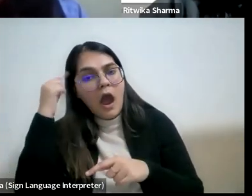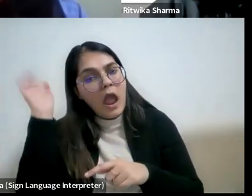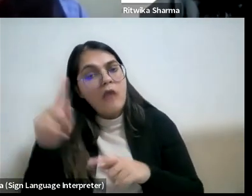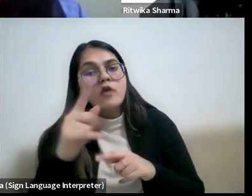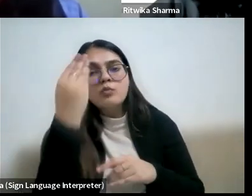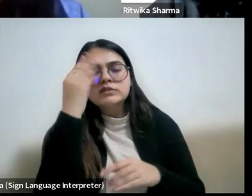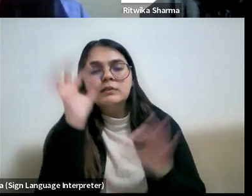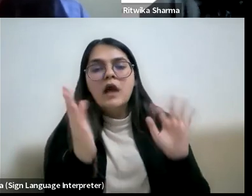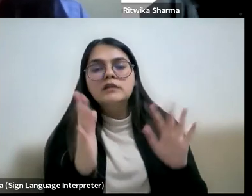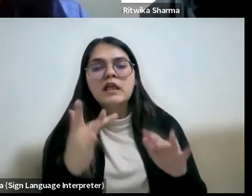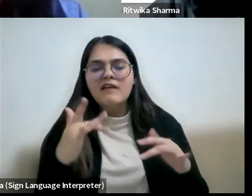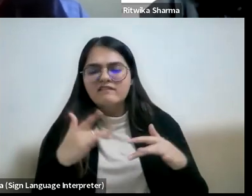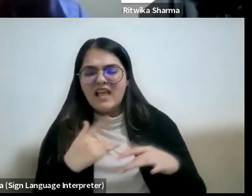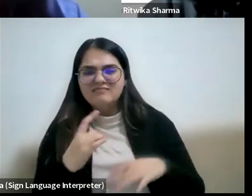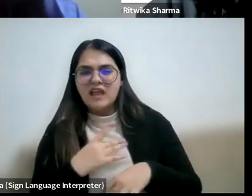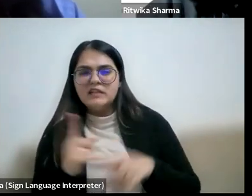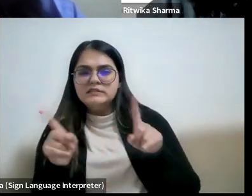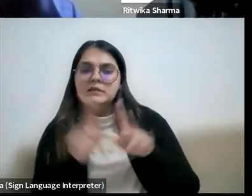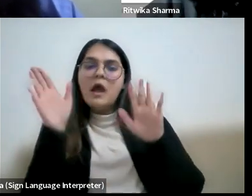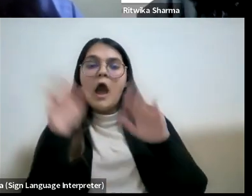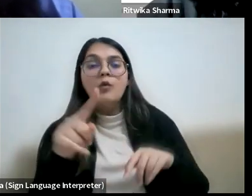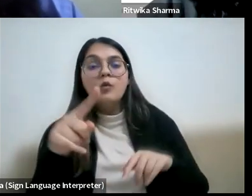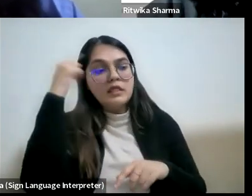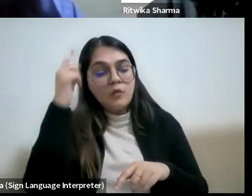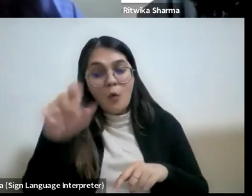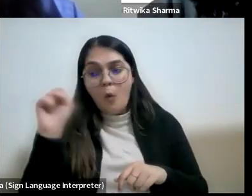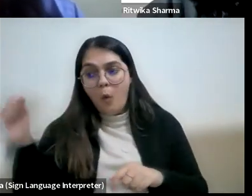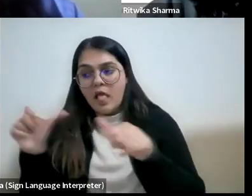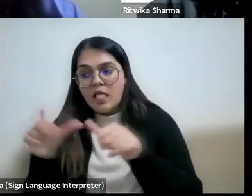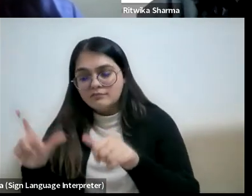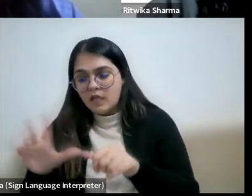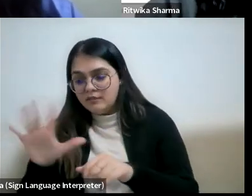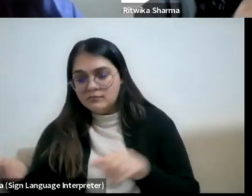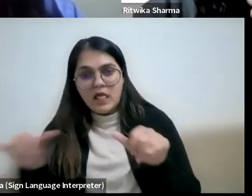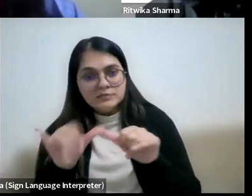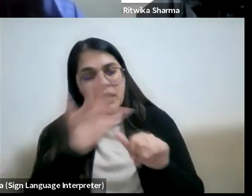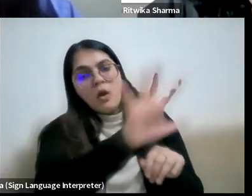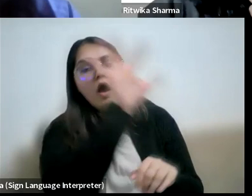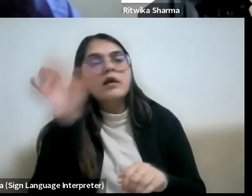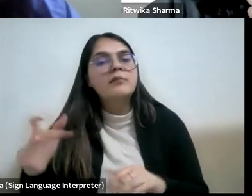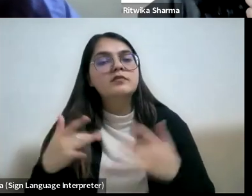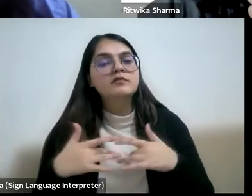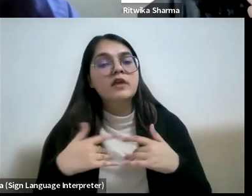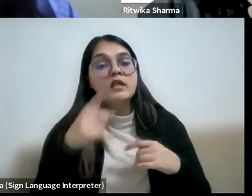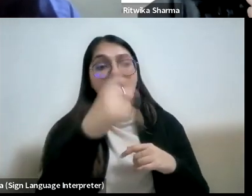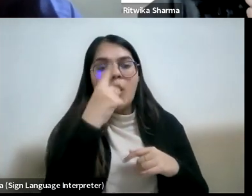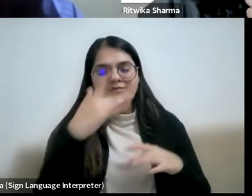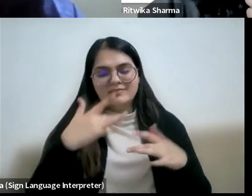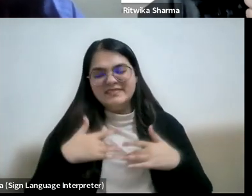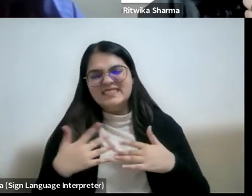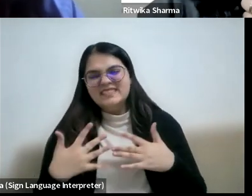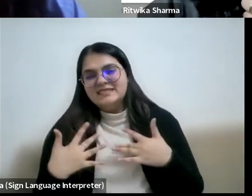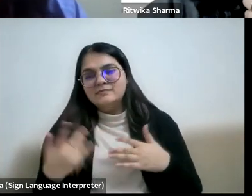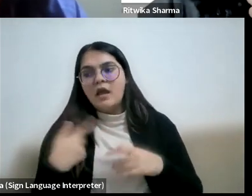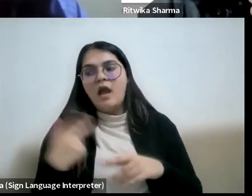lands. And that was the most interesting part. And then I had to take a step back again and think about it